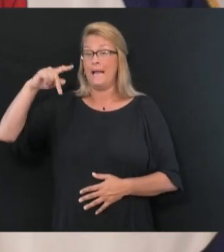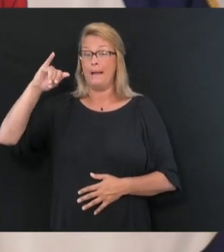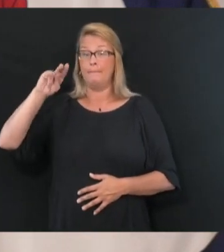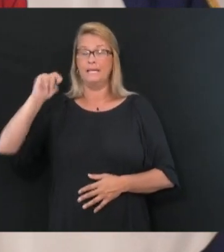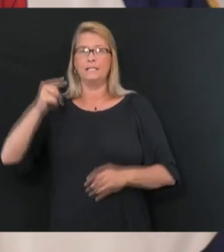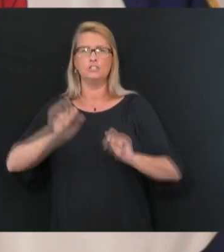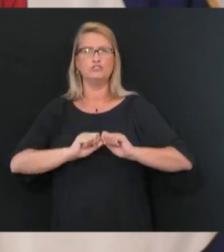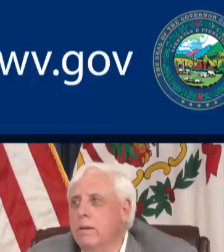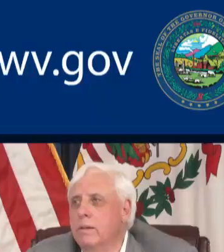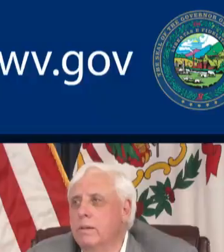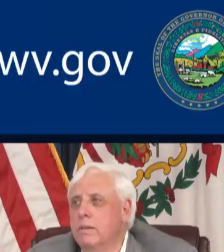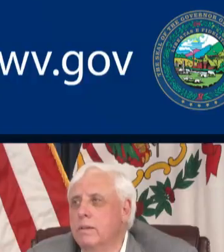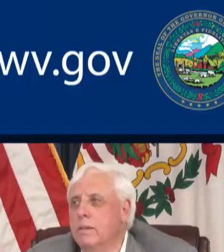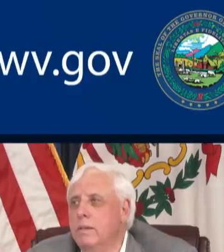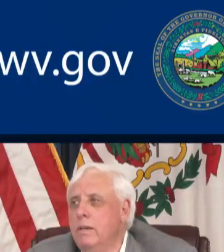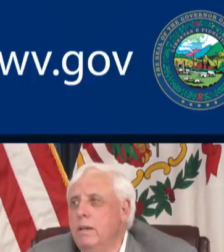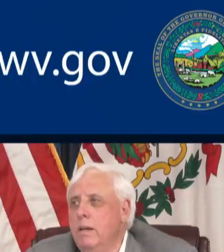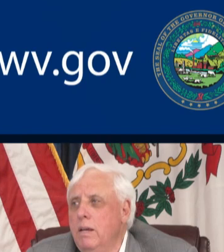second.